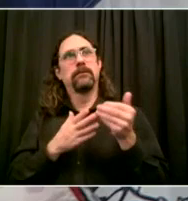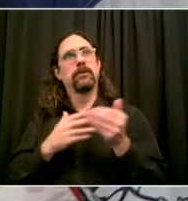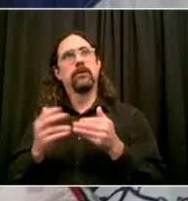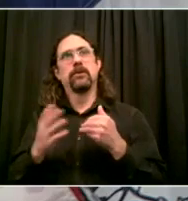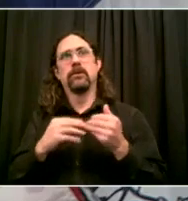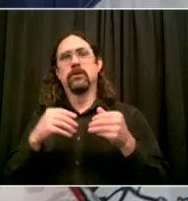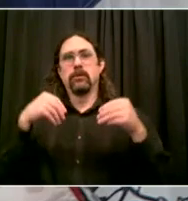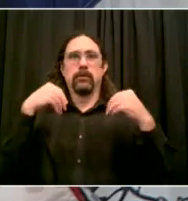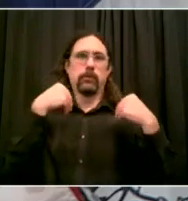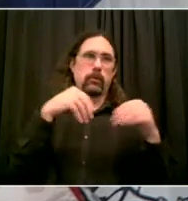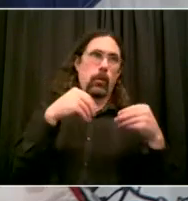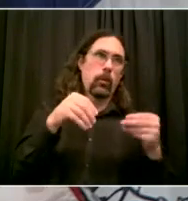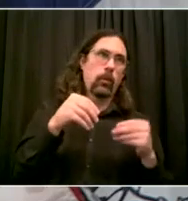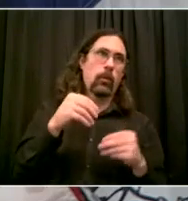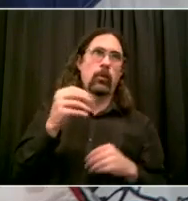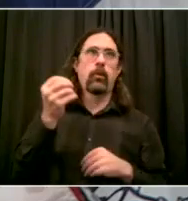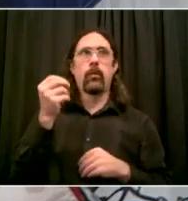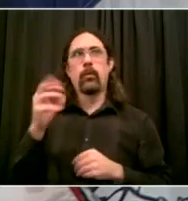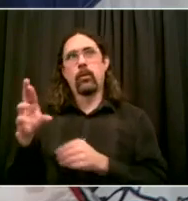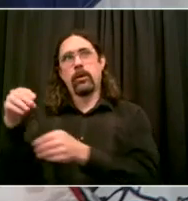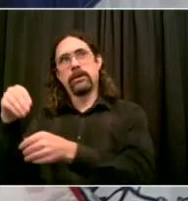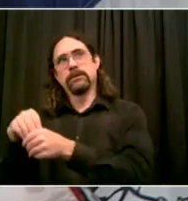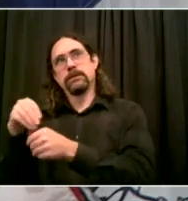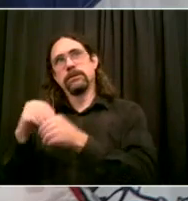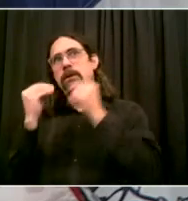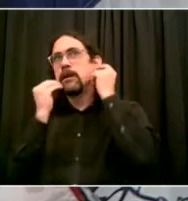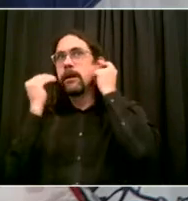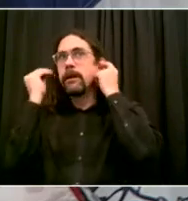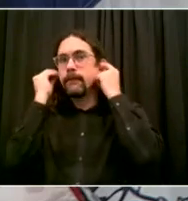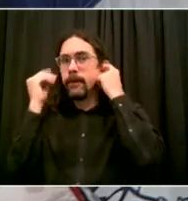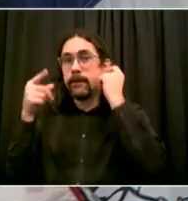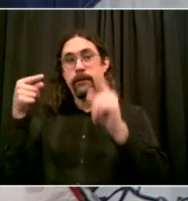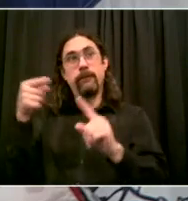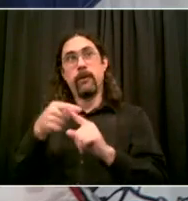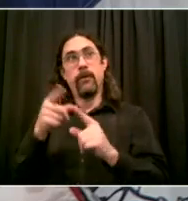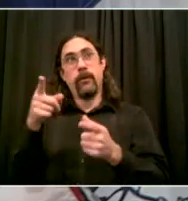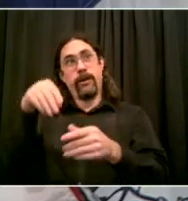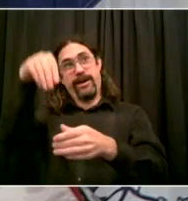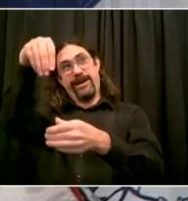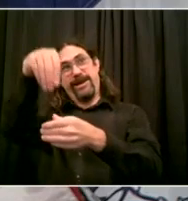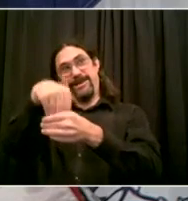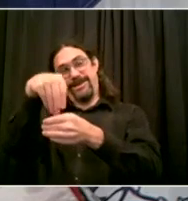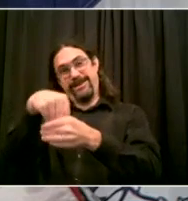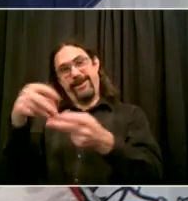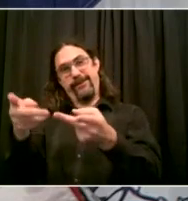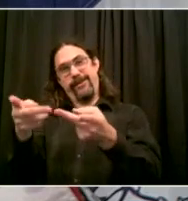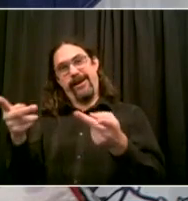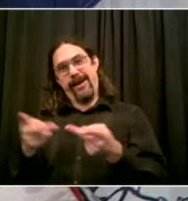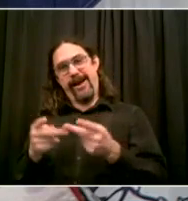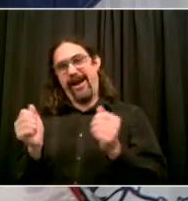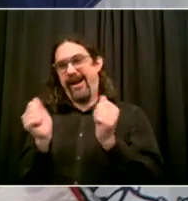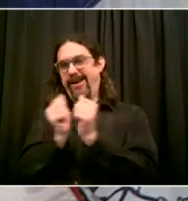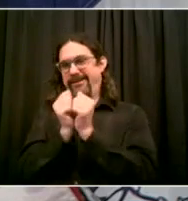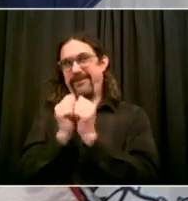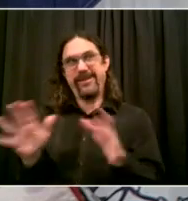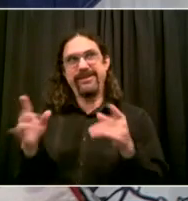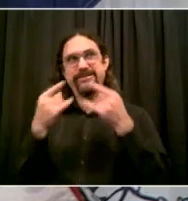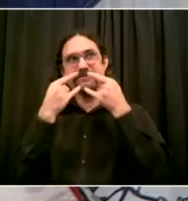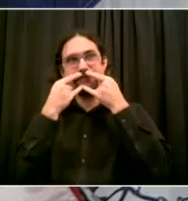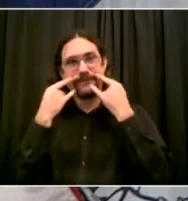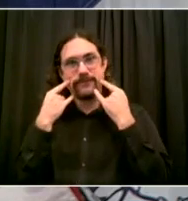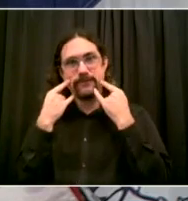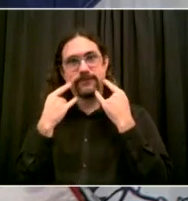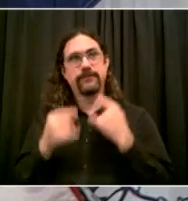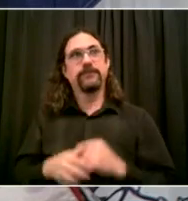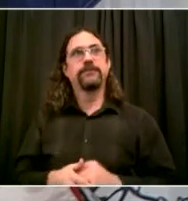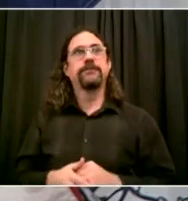indoors. And the biggest concern particularly is when people don't have a mask on. We did not know in the beginning, back in March, April, the scientific community didn't know